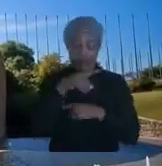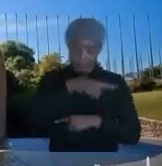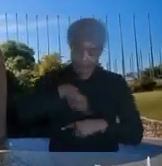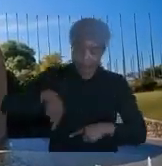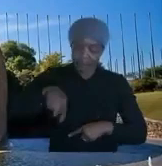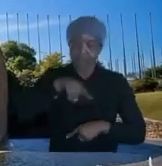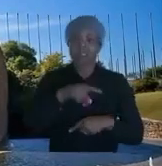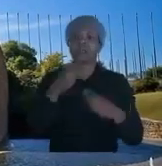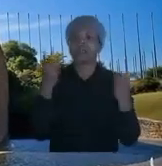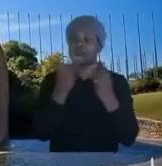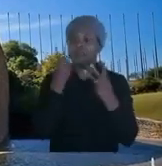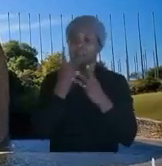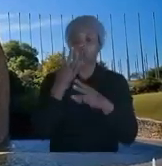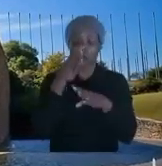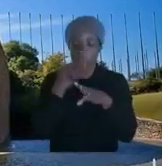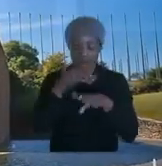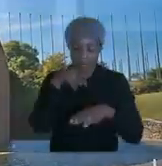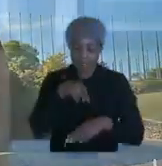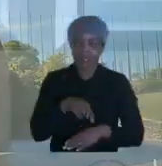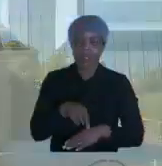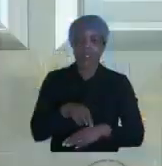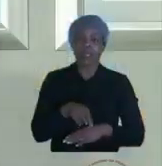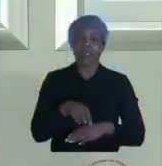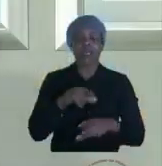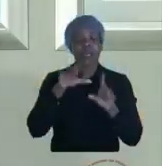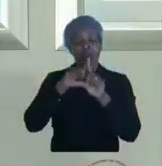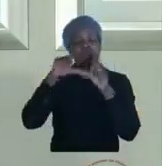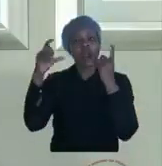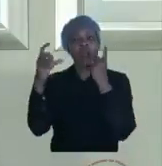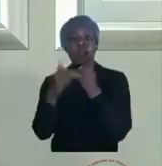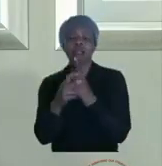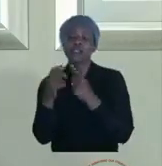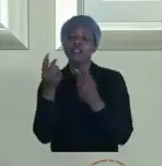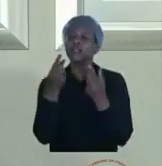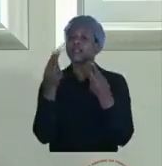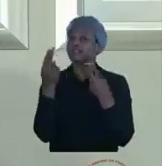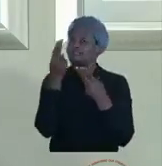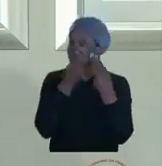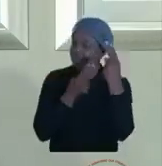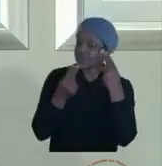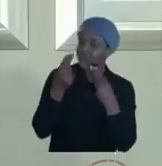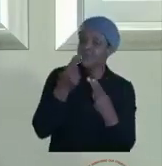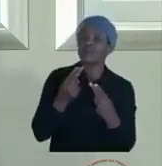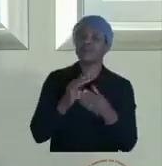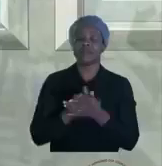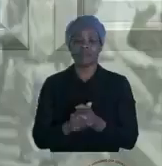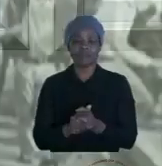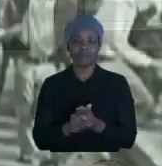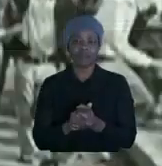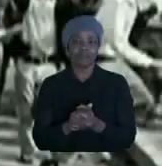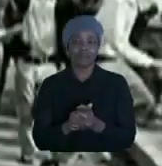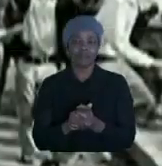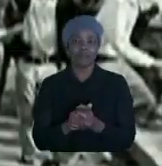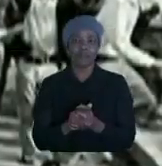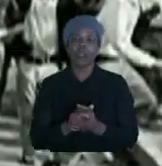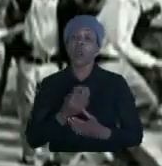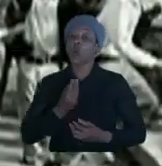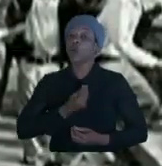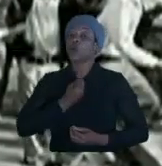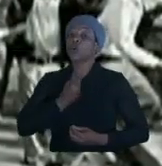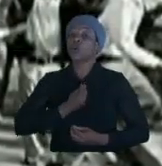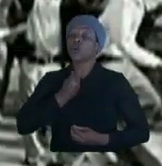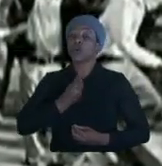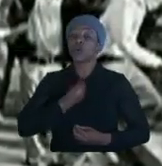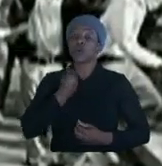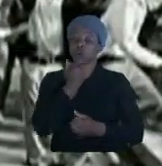the Department of Sports, Arts and Culture in South Africa. The events that led to Youth Revolution 44